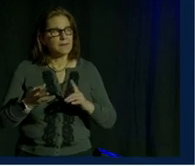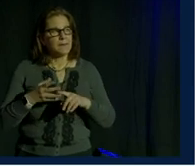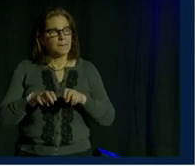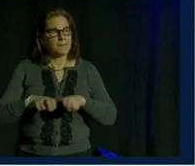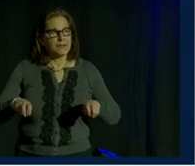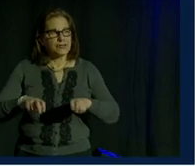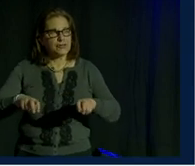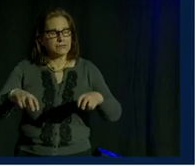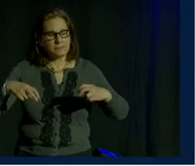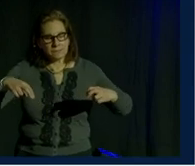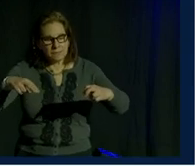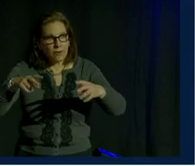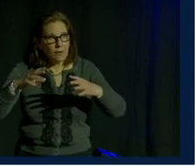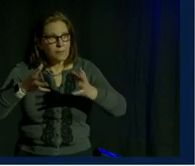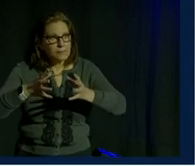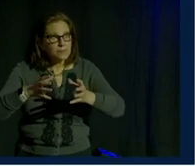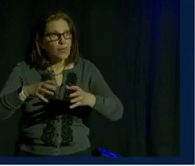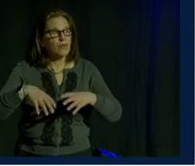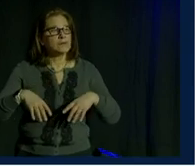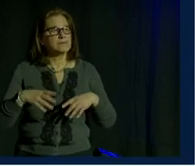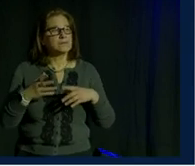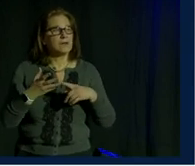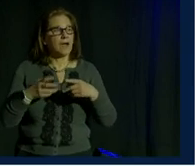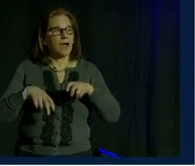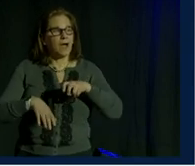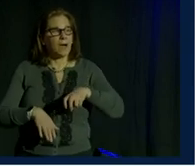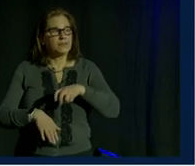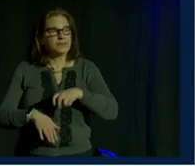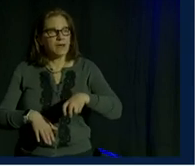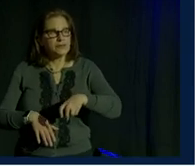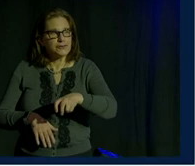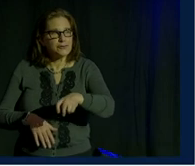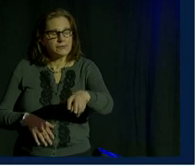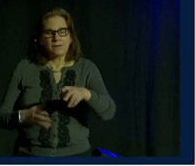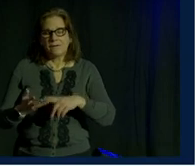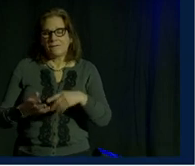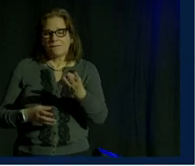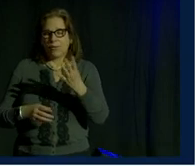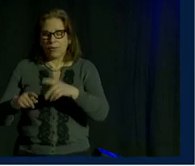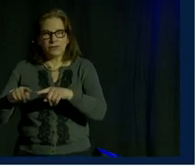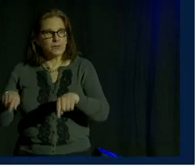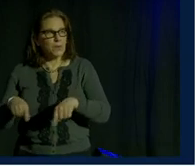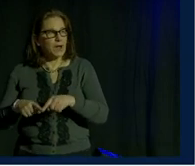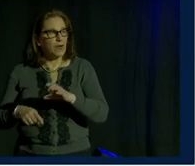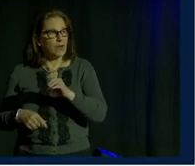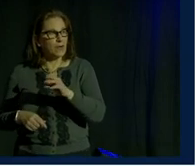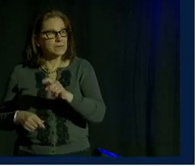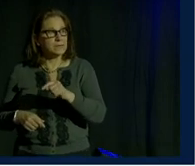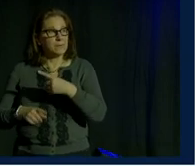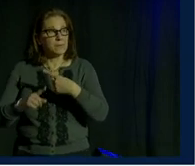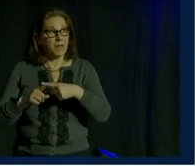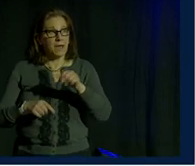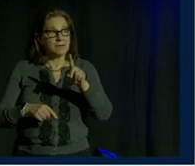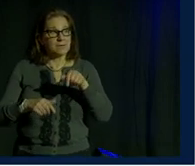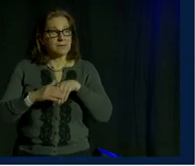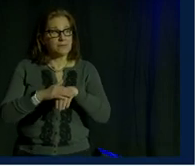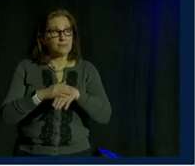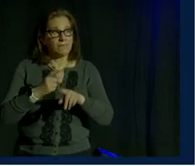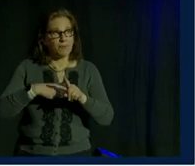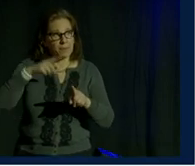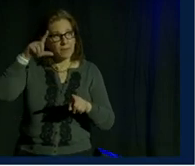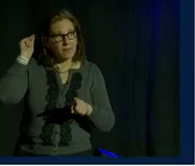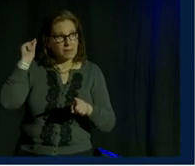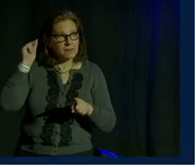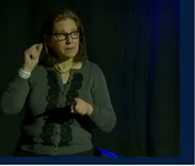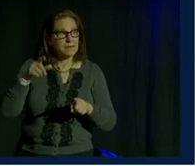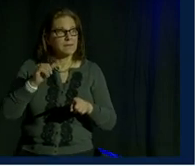and foursquare courts, and a new ADA entrance off Gallaudet Street. This work is currently in the planning phase with